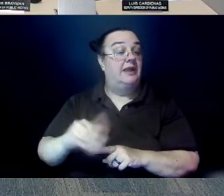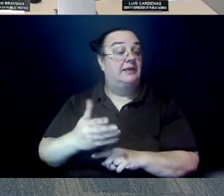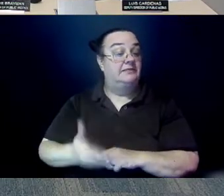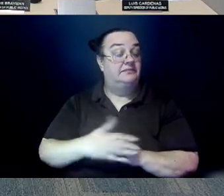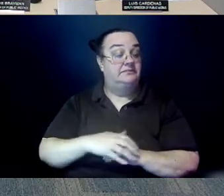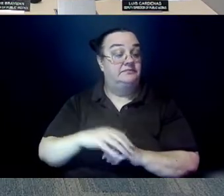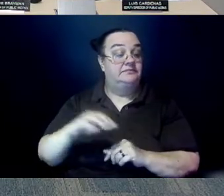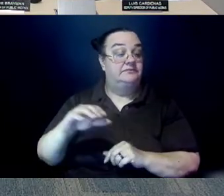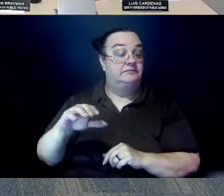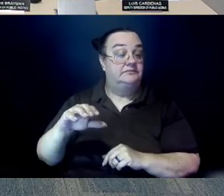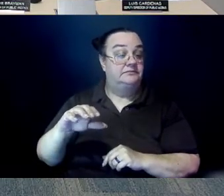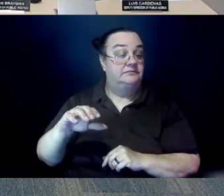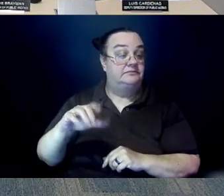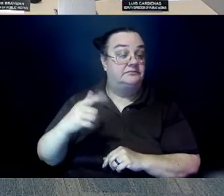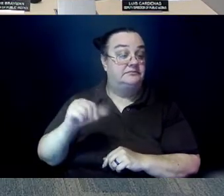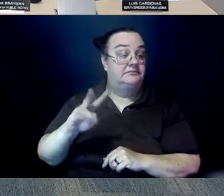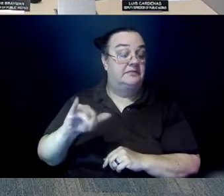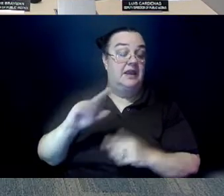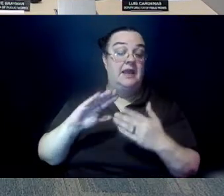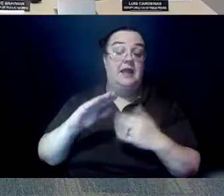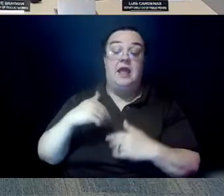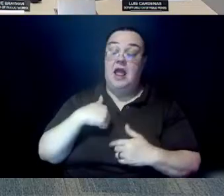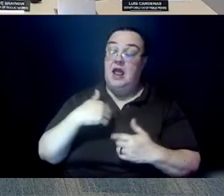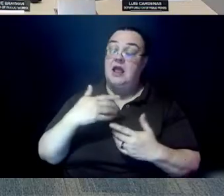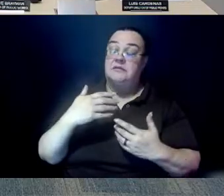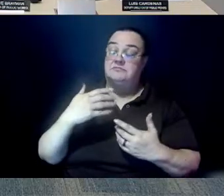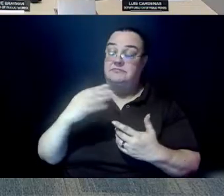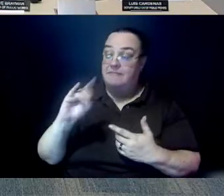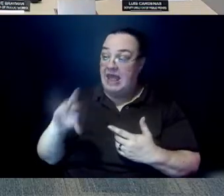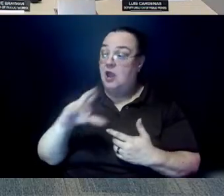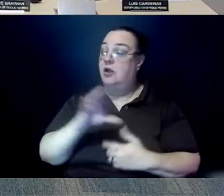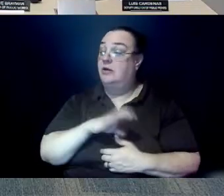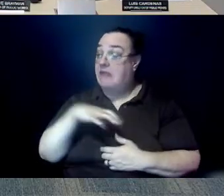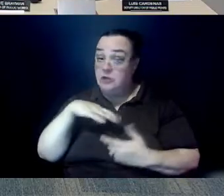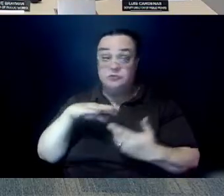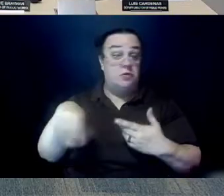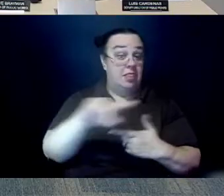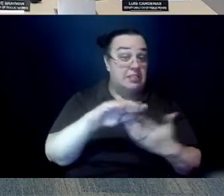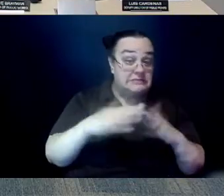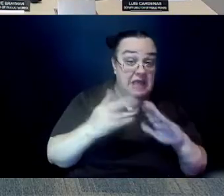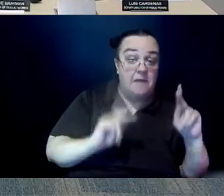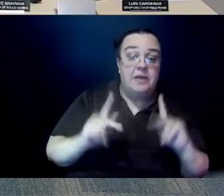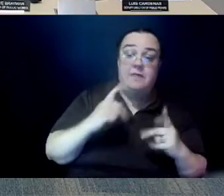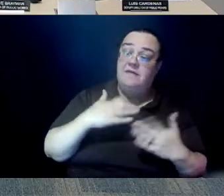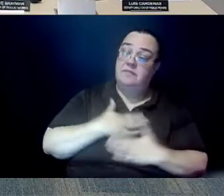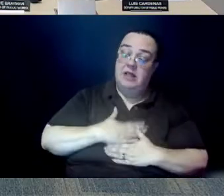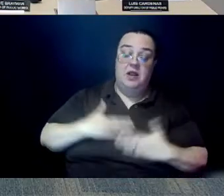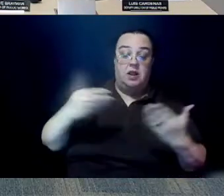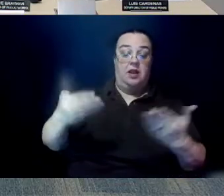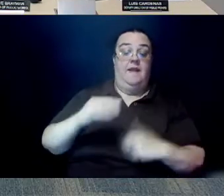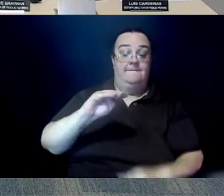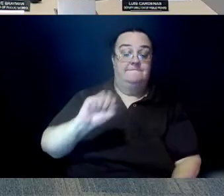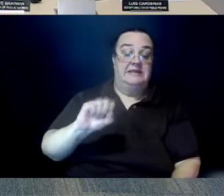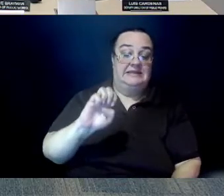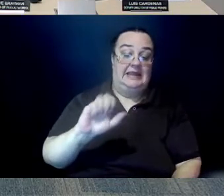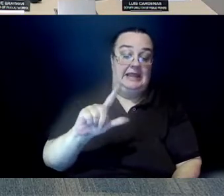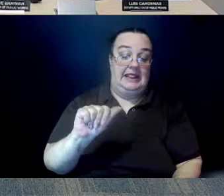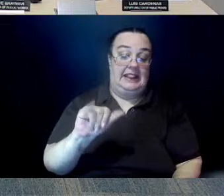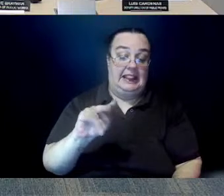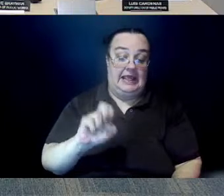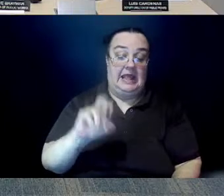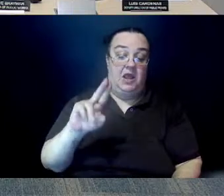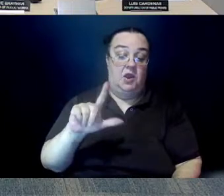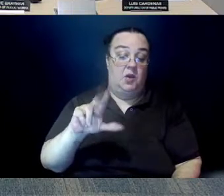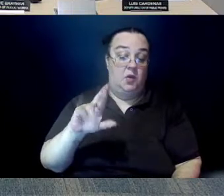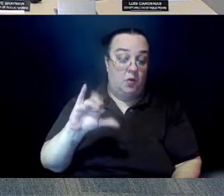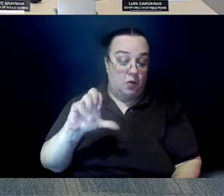Mayor and council in the town of Cheverly, I take great pleasure in introducing Miss Elaine Ulrich. And